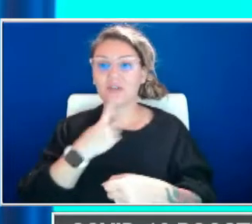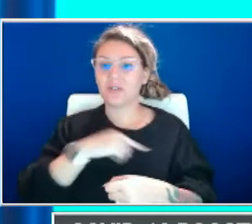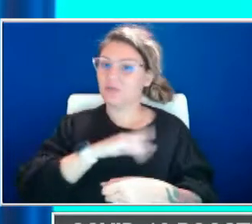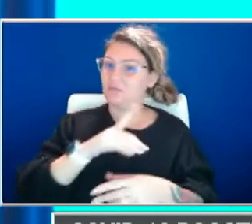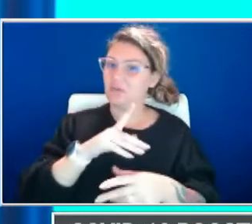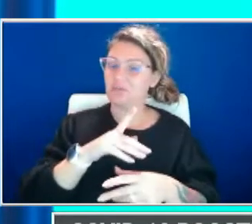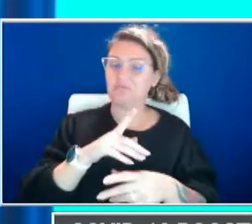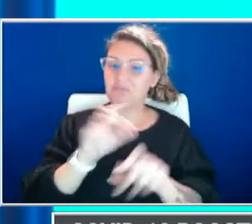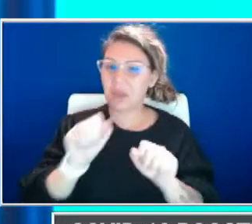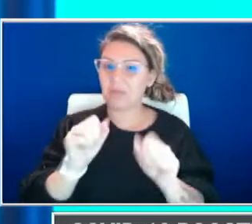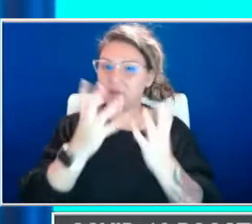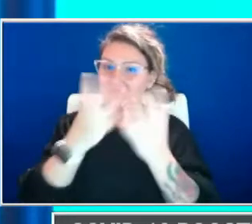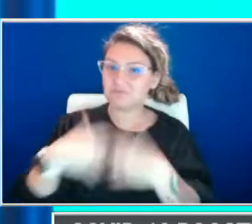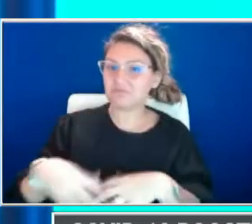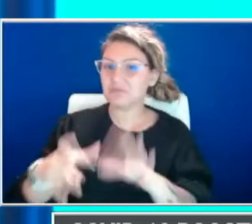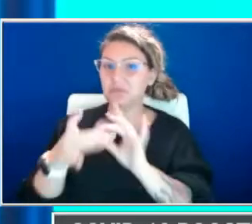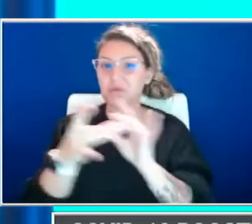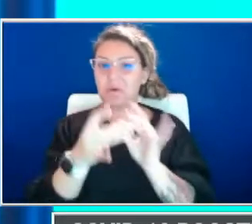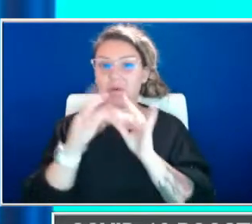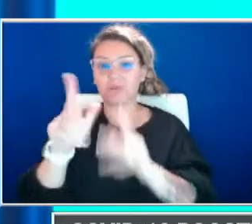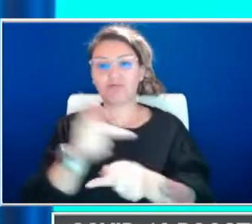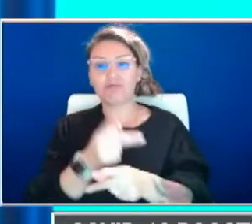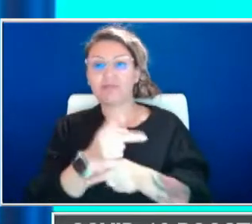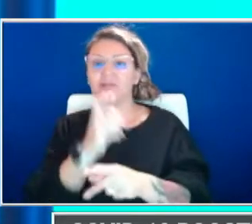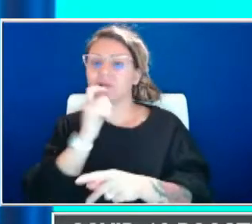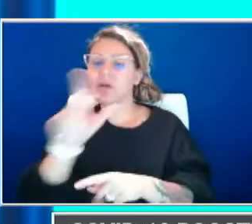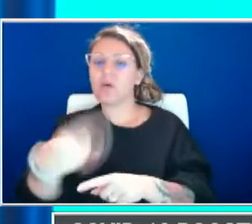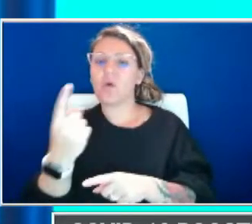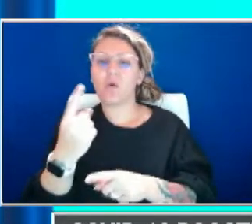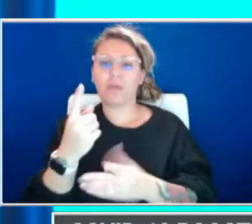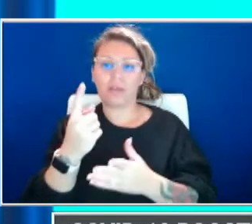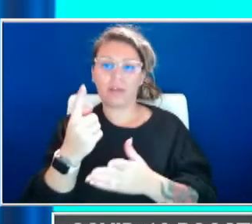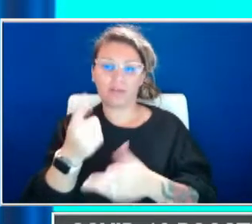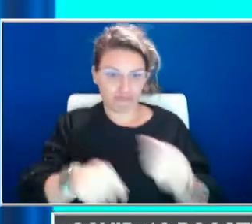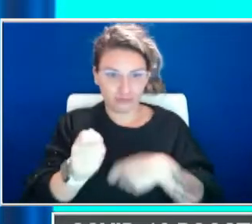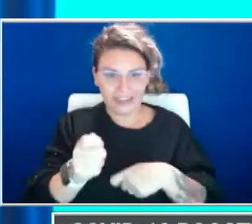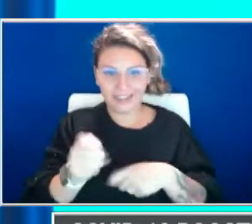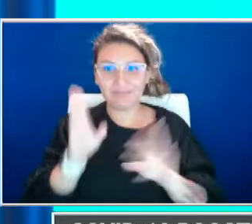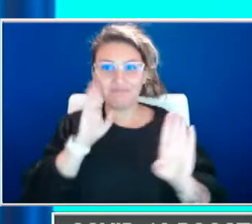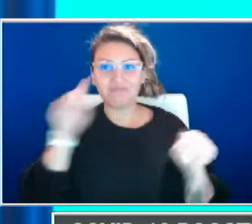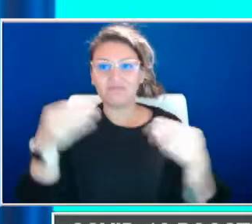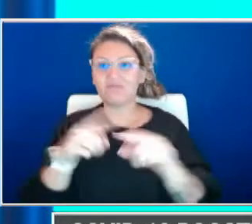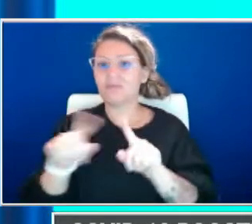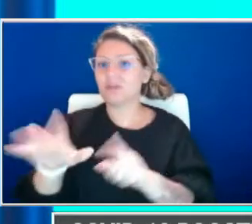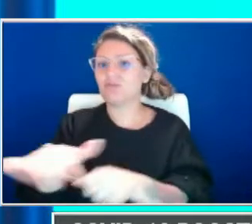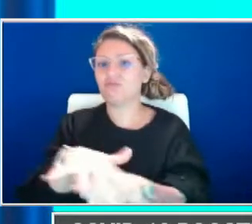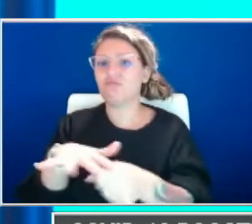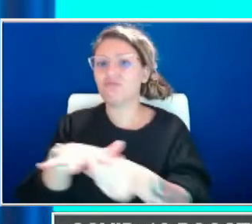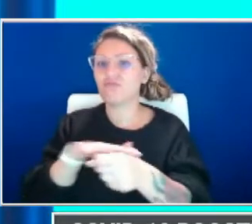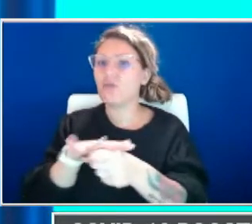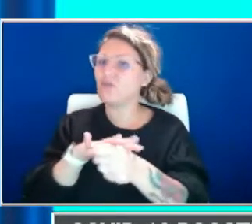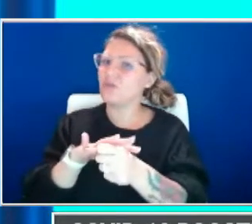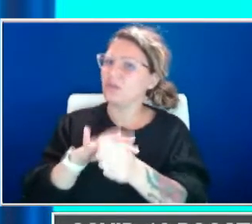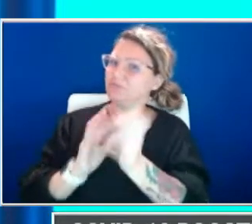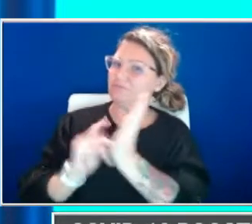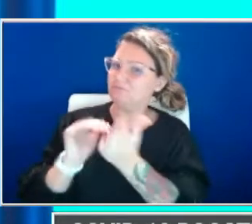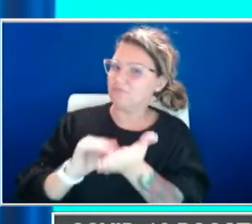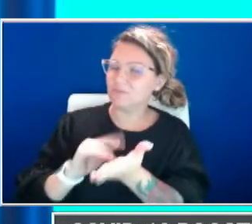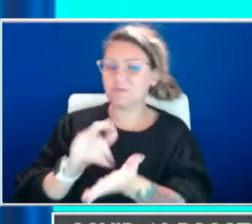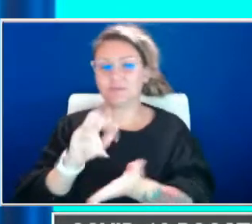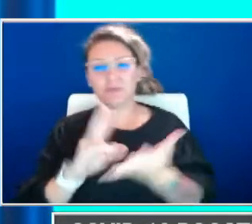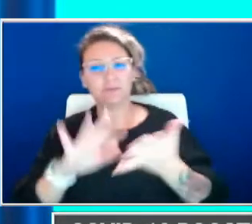your care, not just across transplant, but across, with your local oncologist, with your primary care physician, make sure that